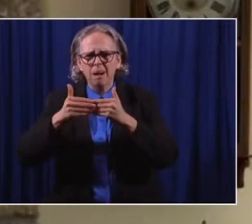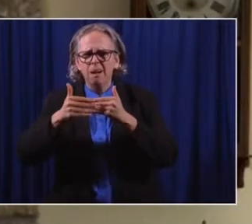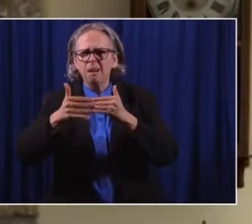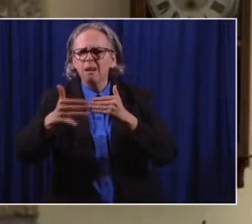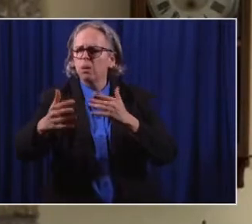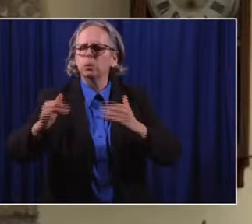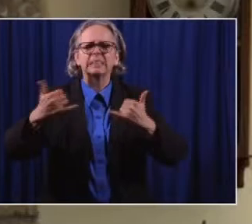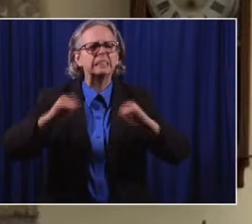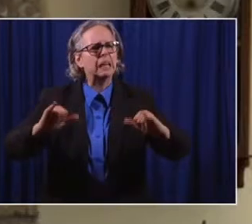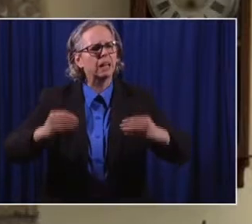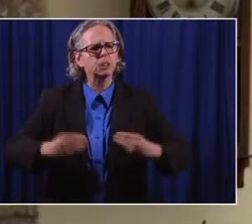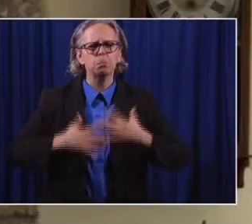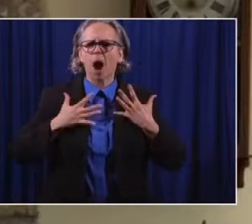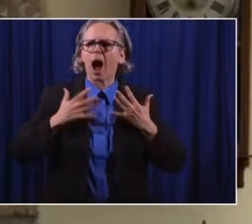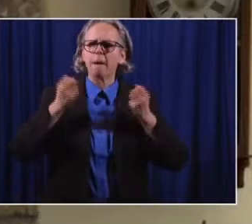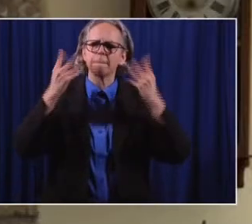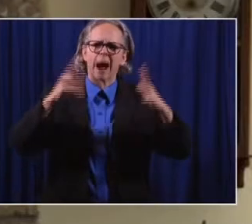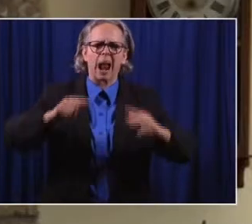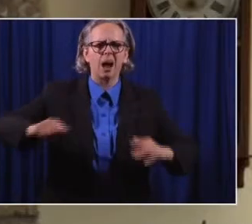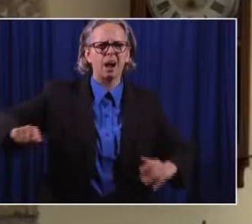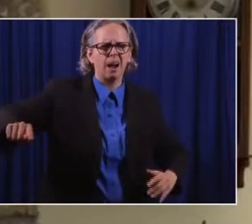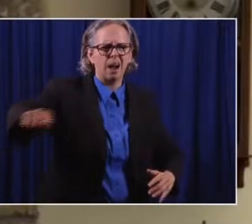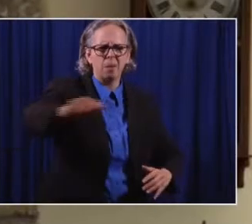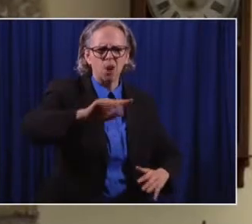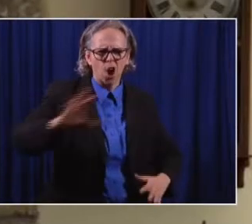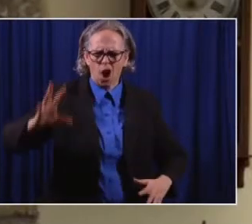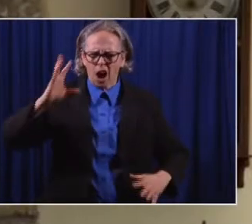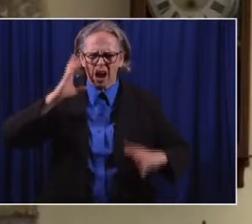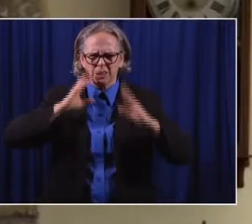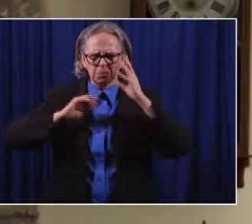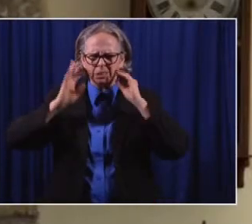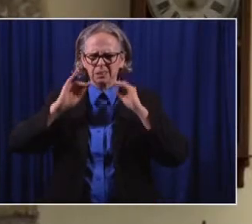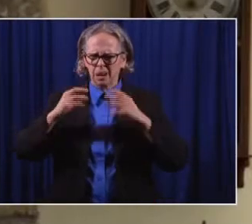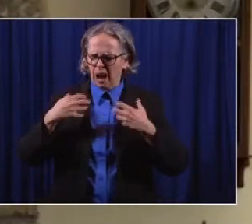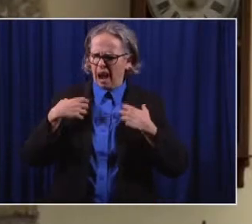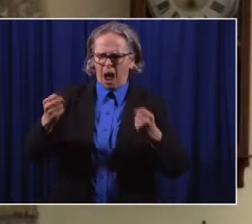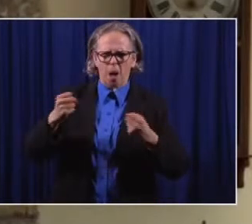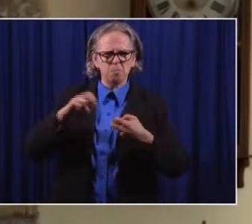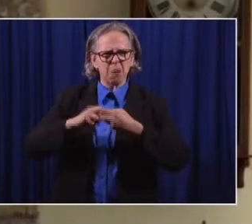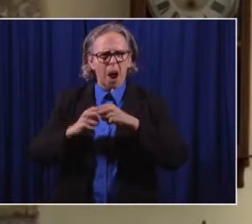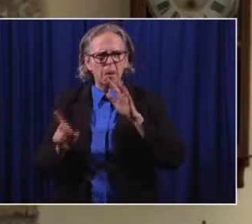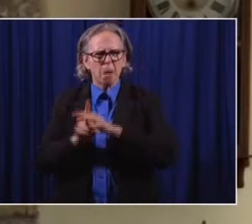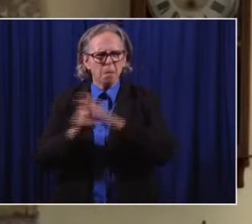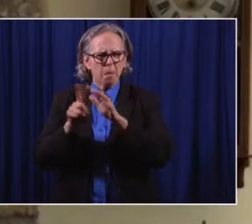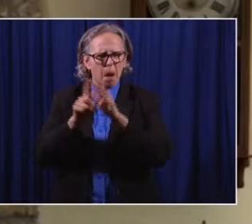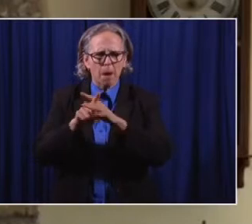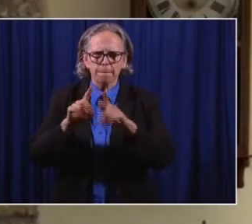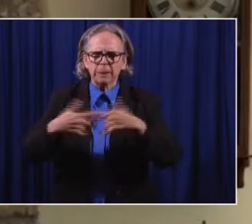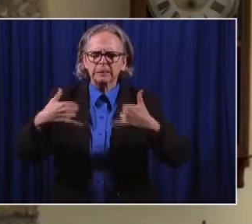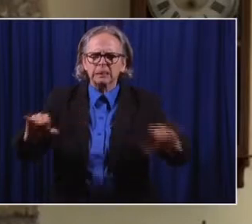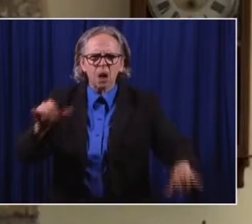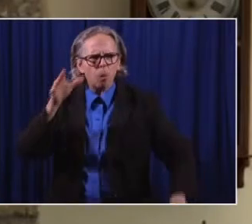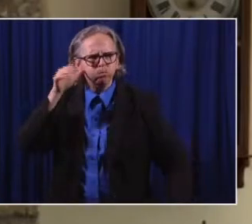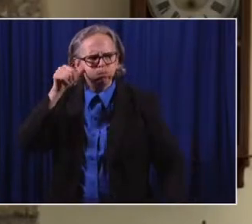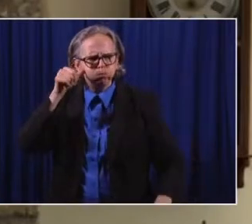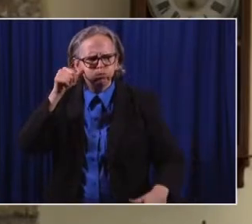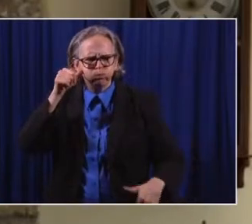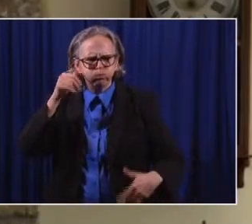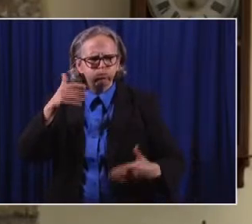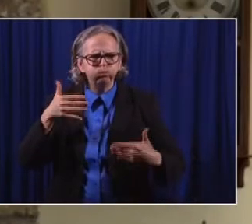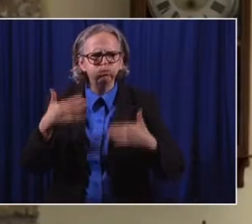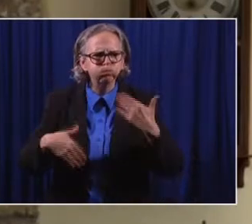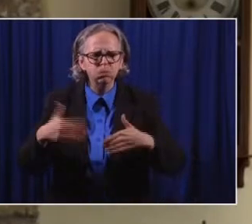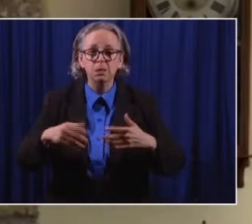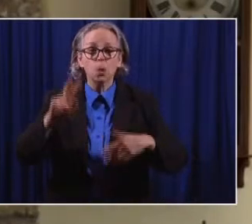challenges. And, wherever you sit on the political spectrum, you had to be inspired by